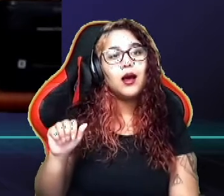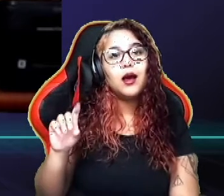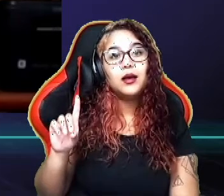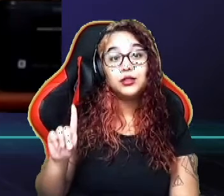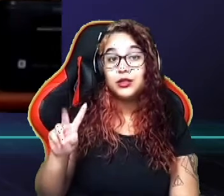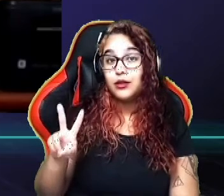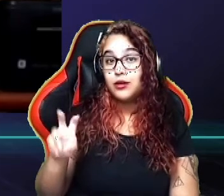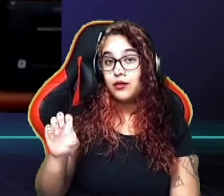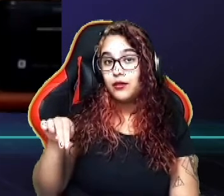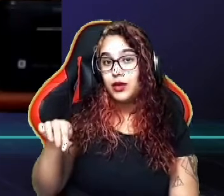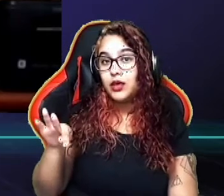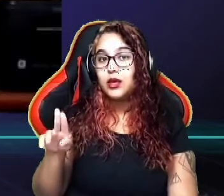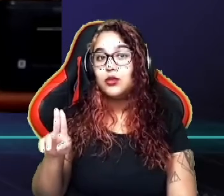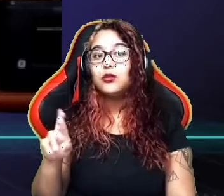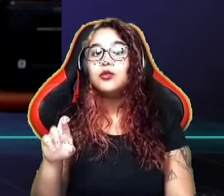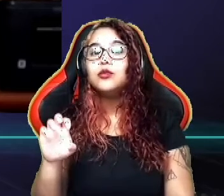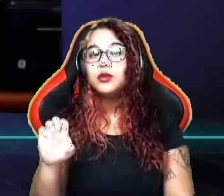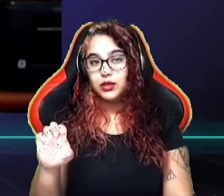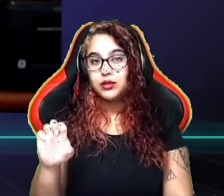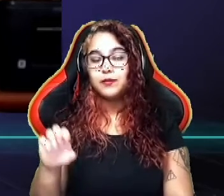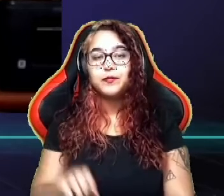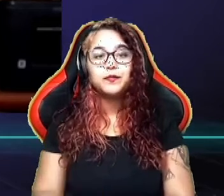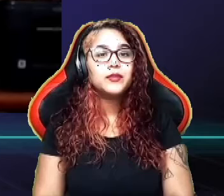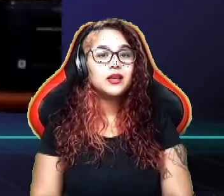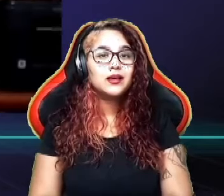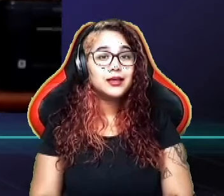As an adventure in text game.